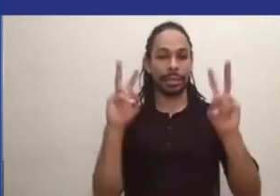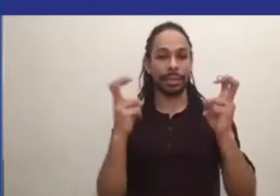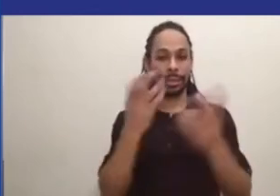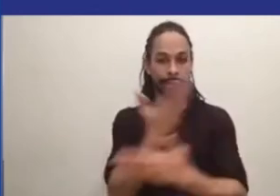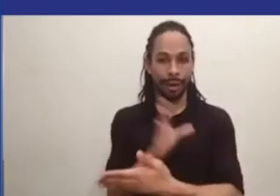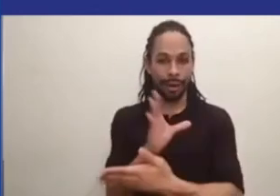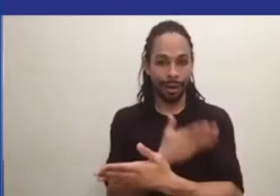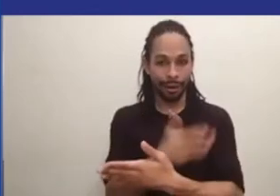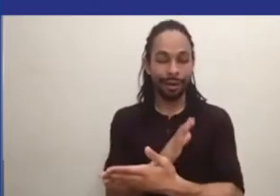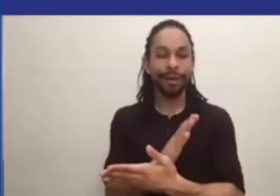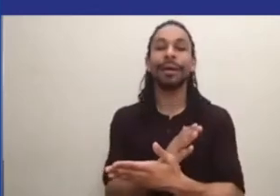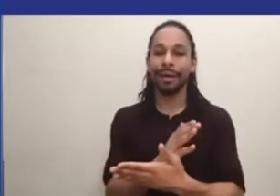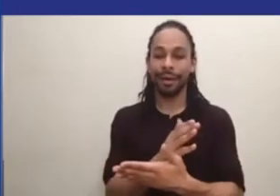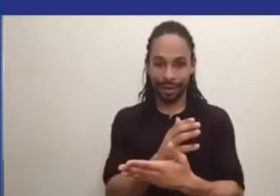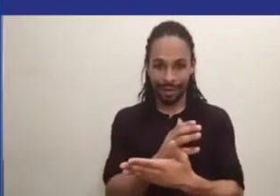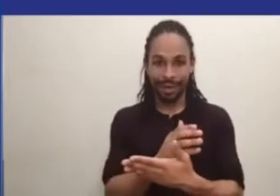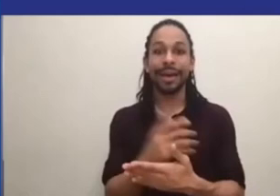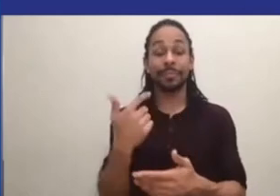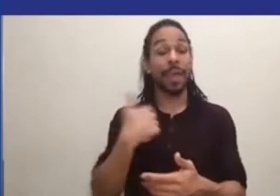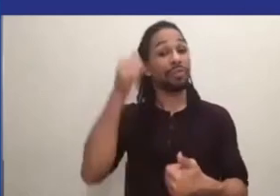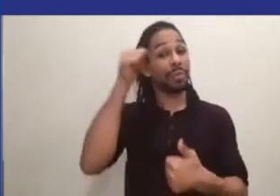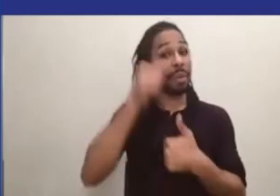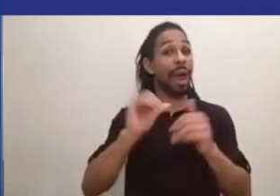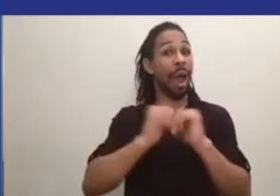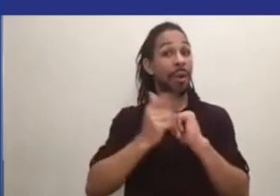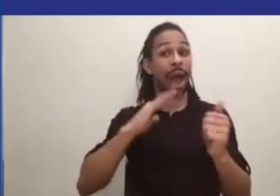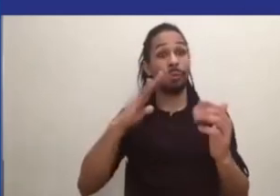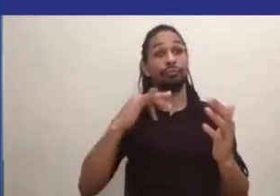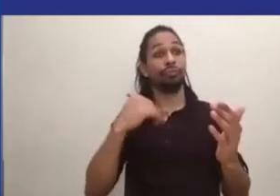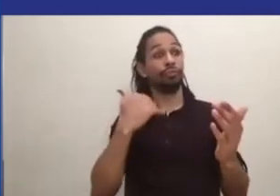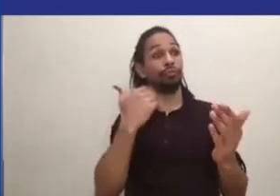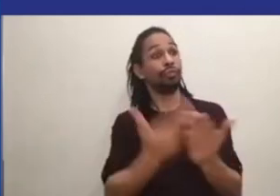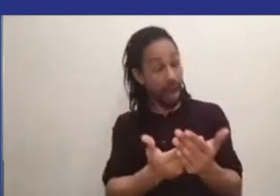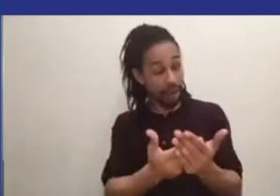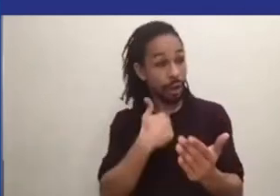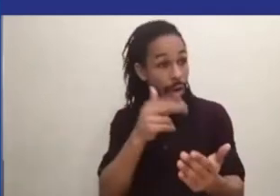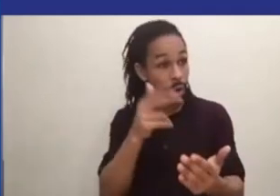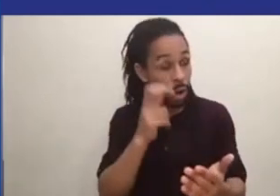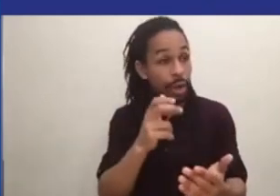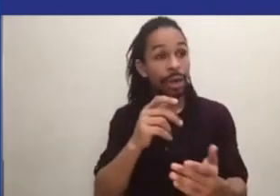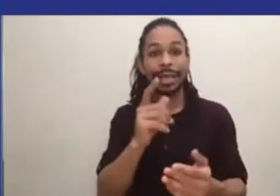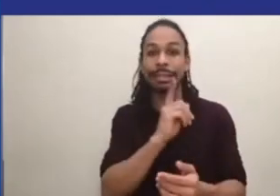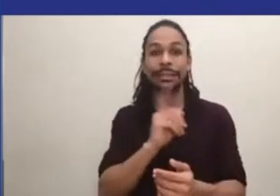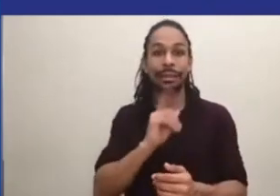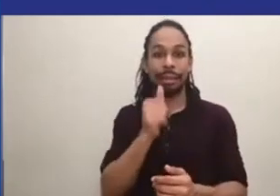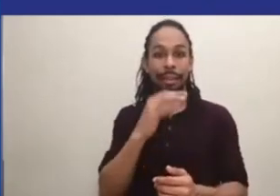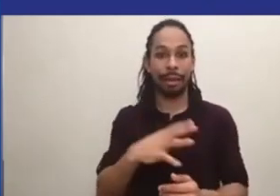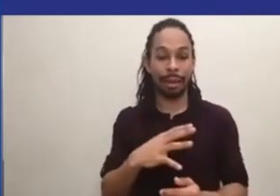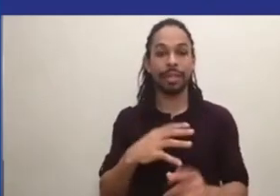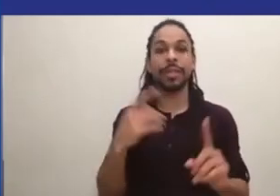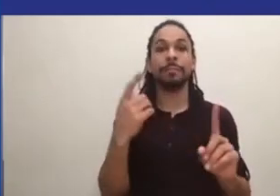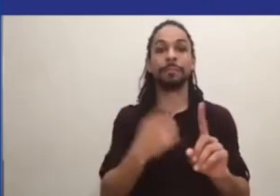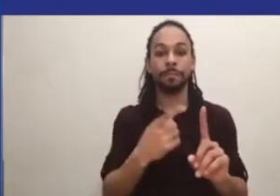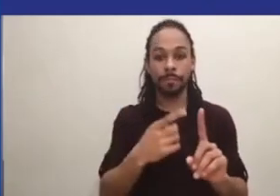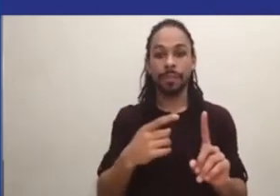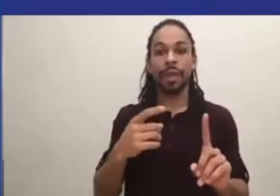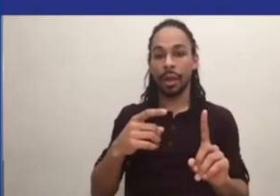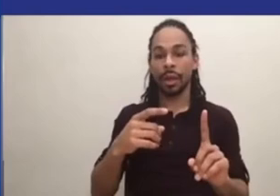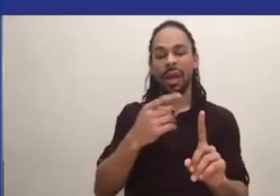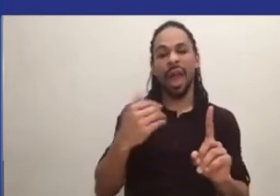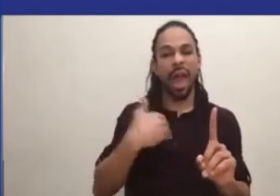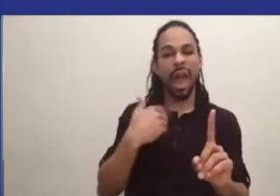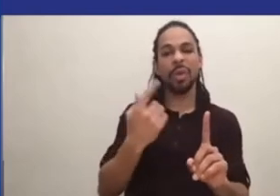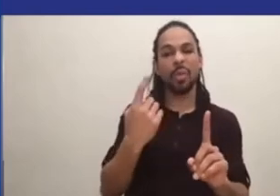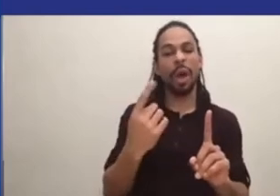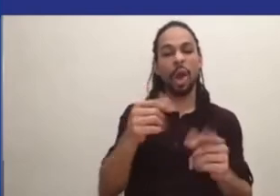I remember how I got to single ladies was Frank Gatson was holding an audition for Michele Williams in LA at the